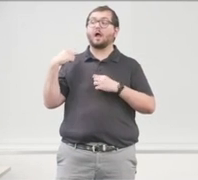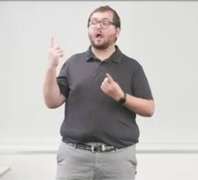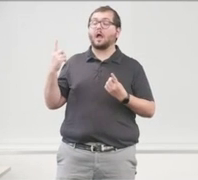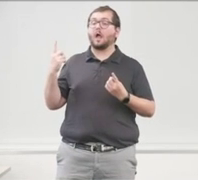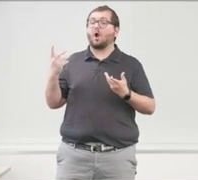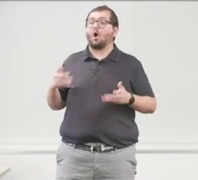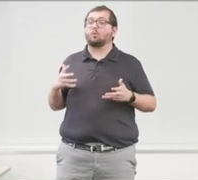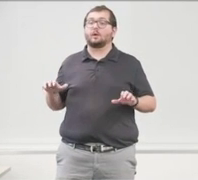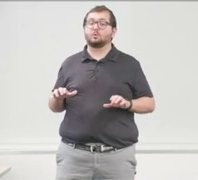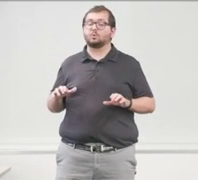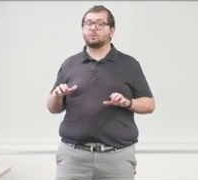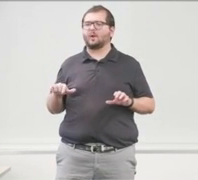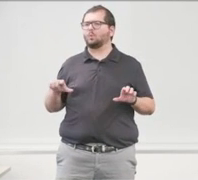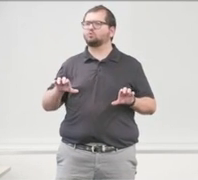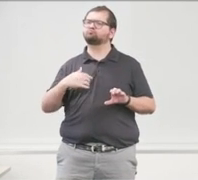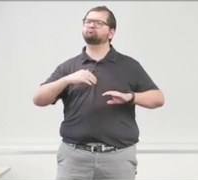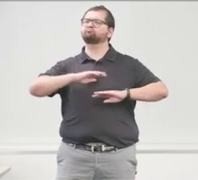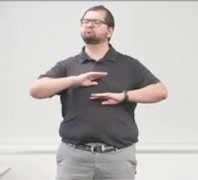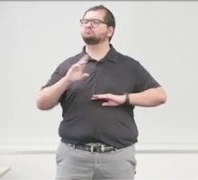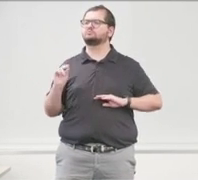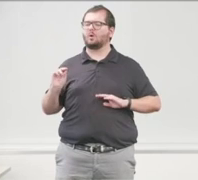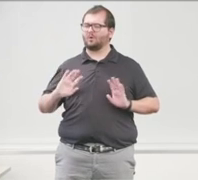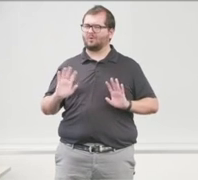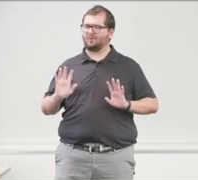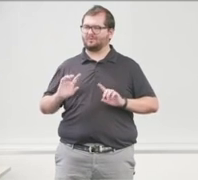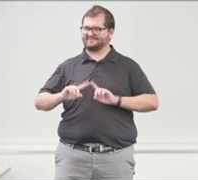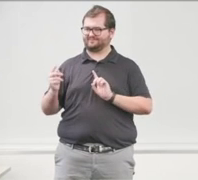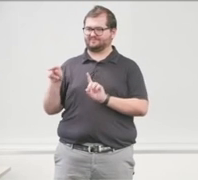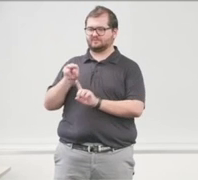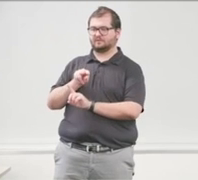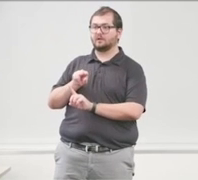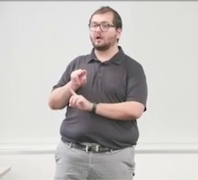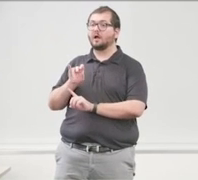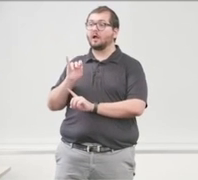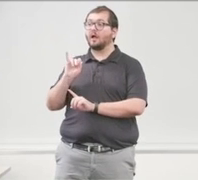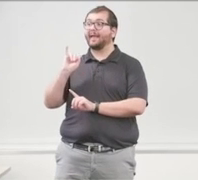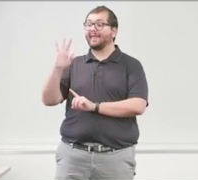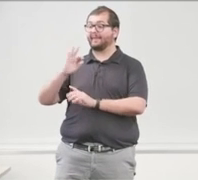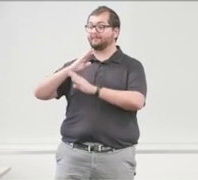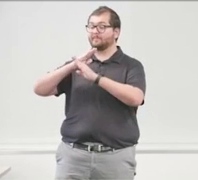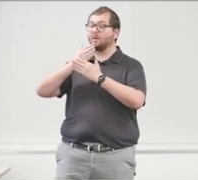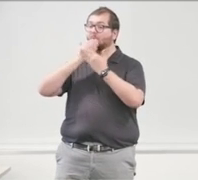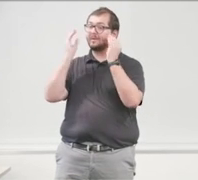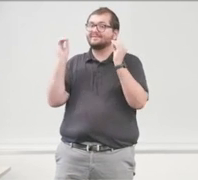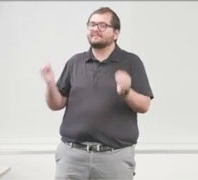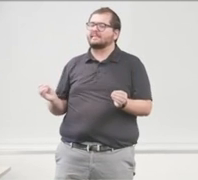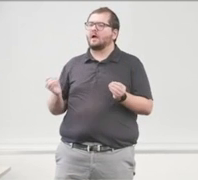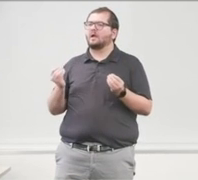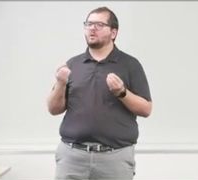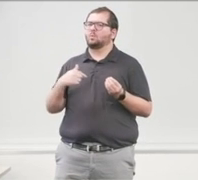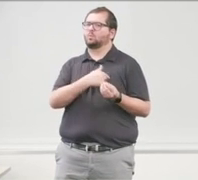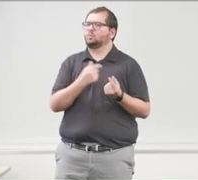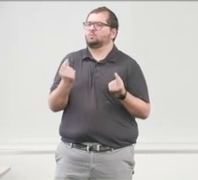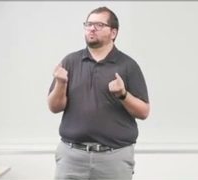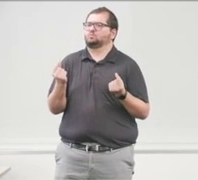this is what we're doing, and we're doing enough, but what would that world look like if we didn't have barriers? Like, what would we want to do